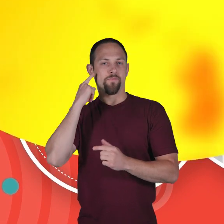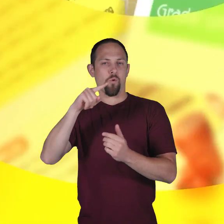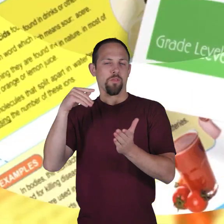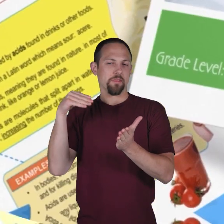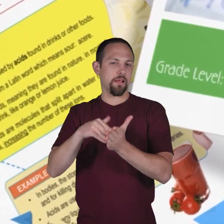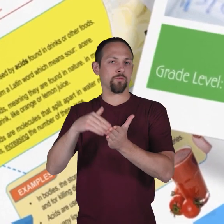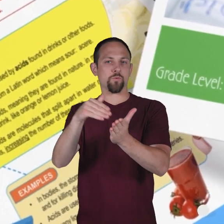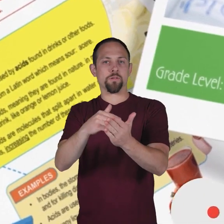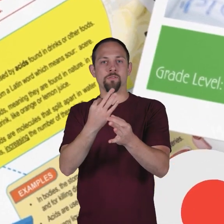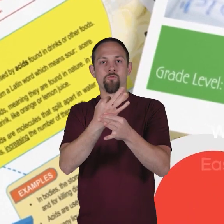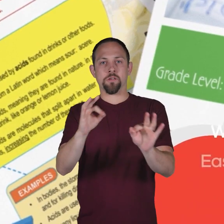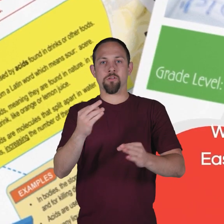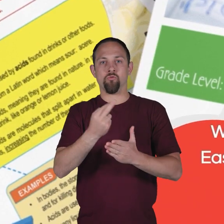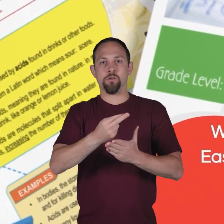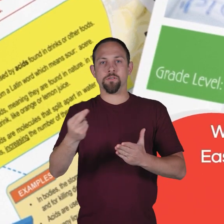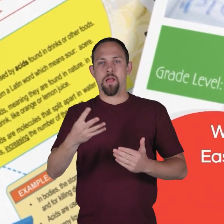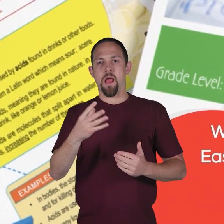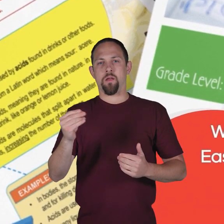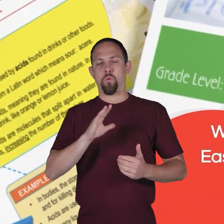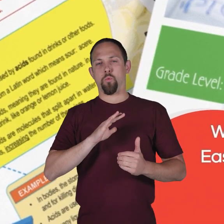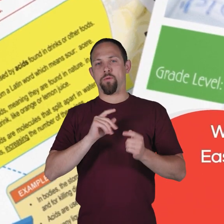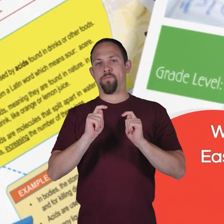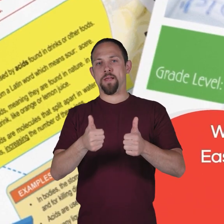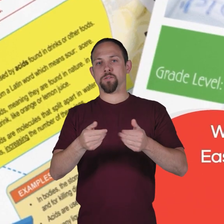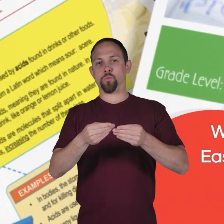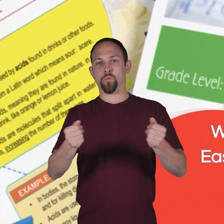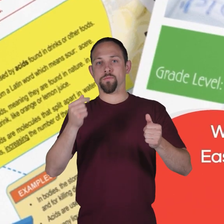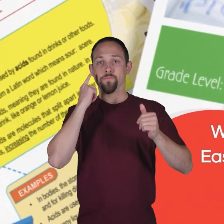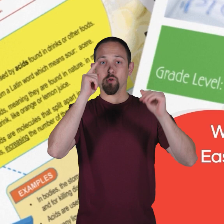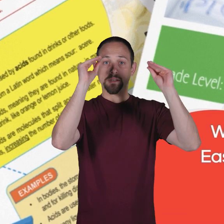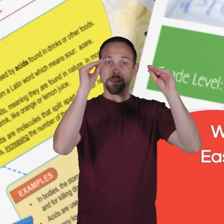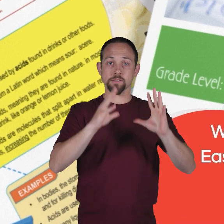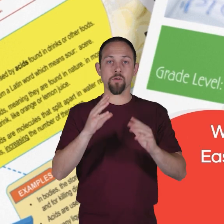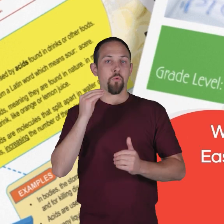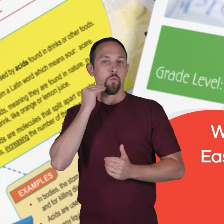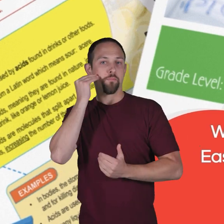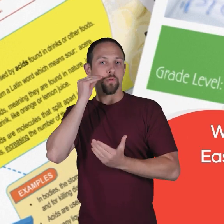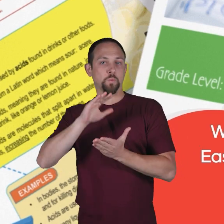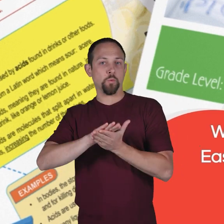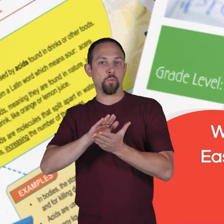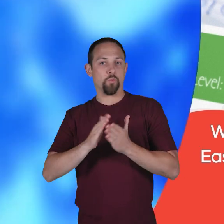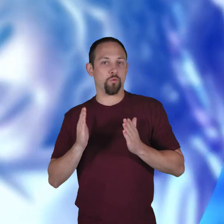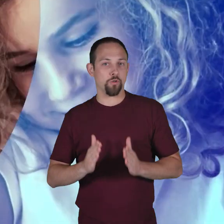resources and turnkey solutions for teachers and homeschoolers